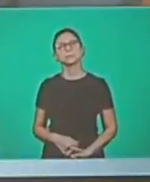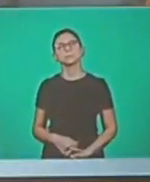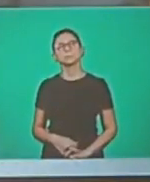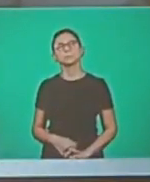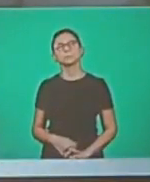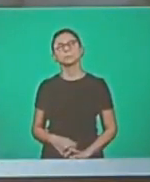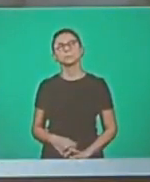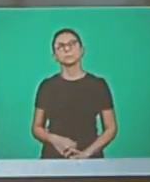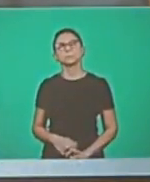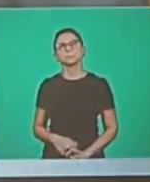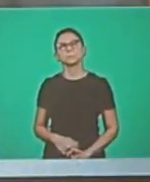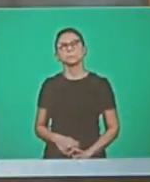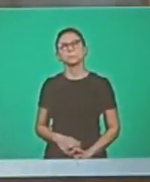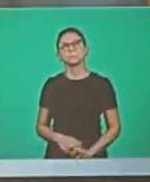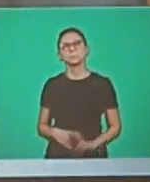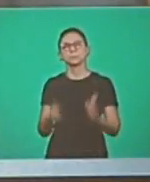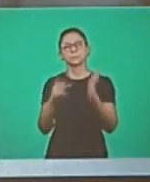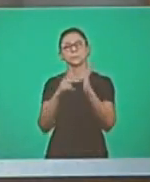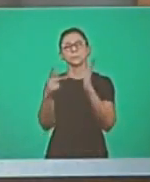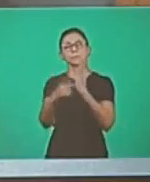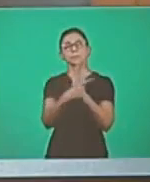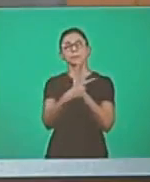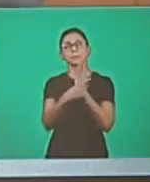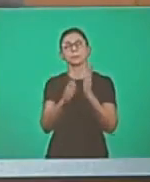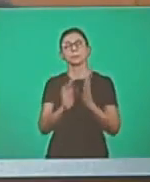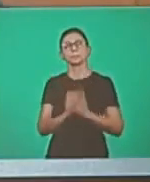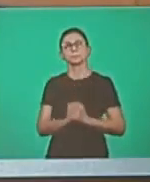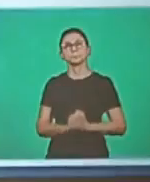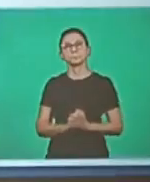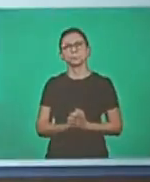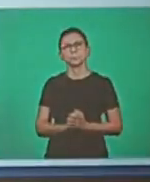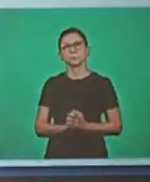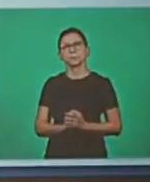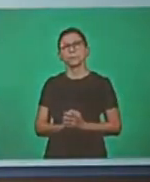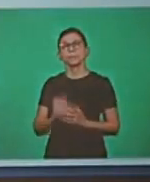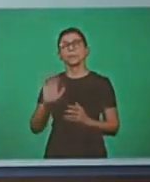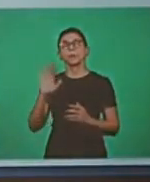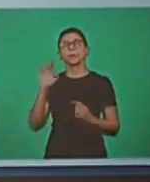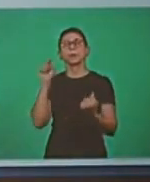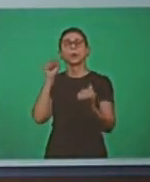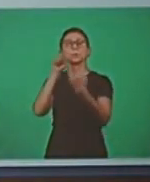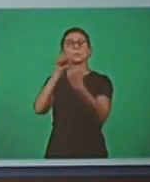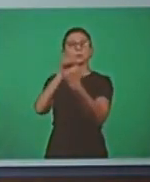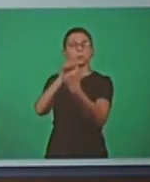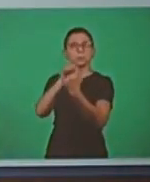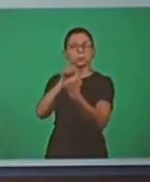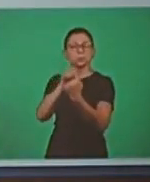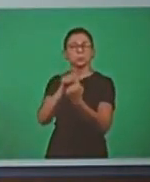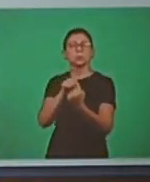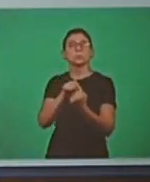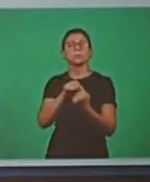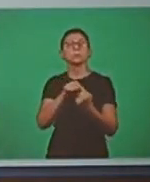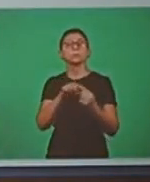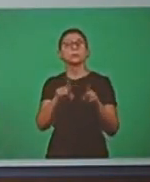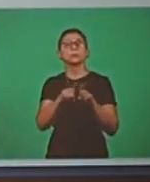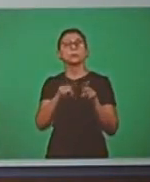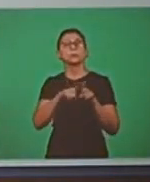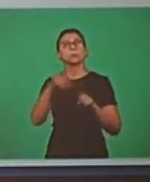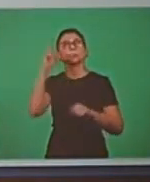the final target in this parable, and what the Lord